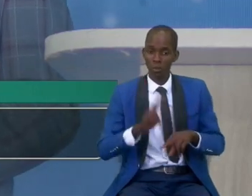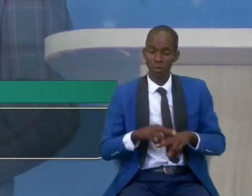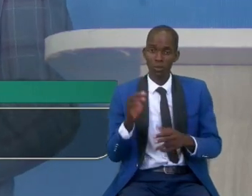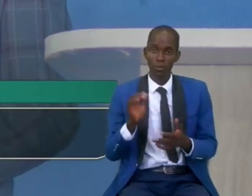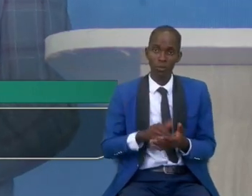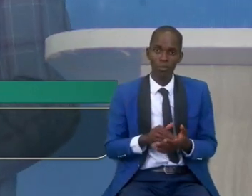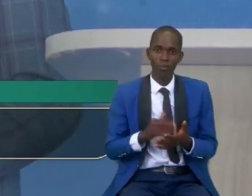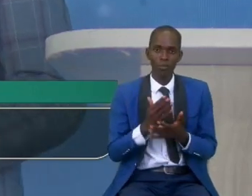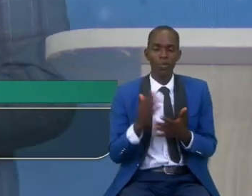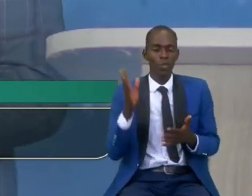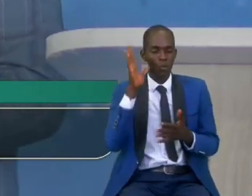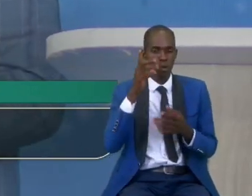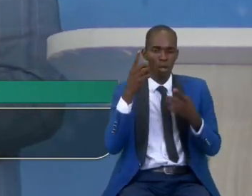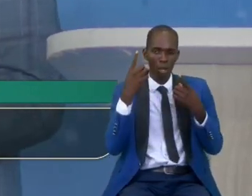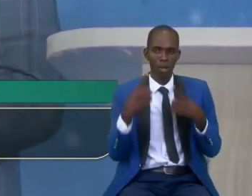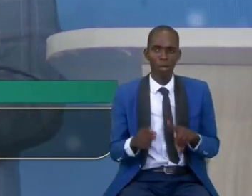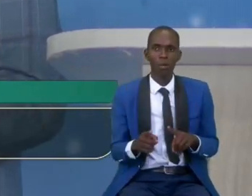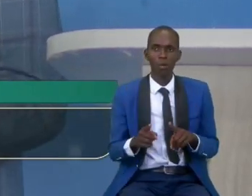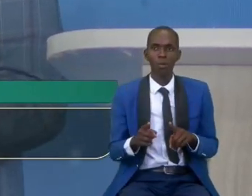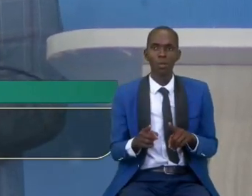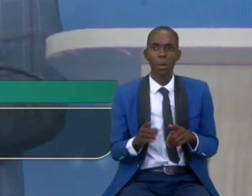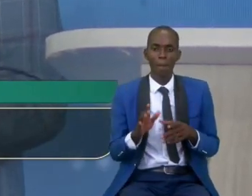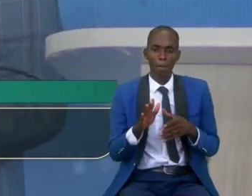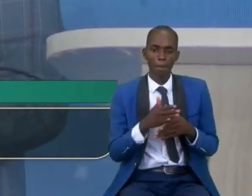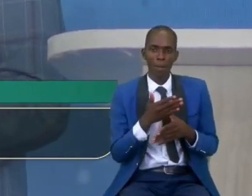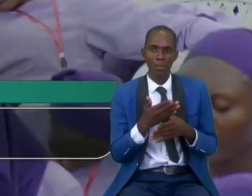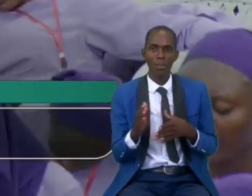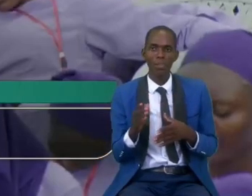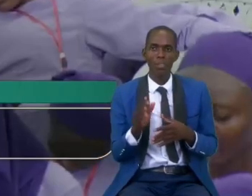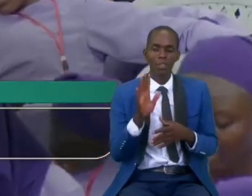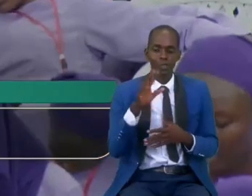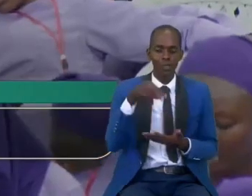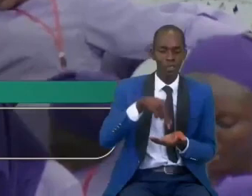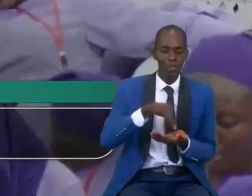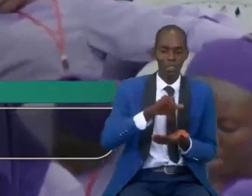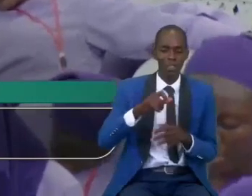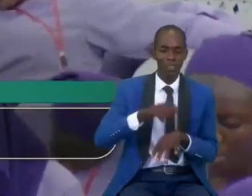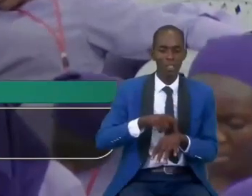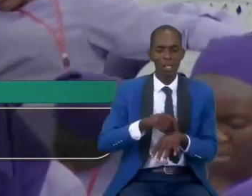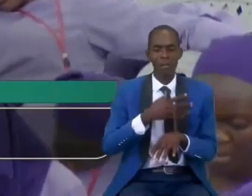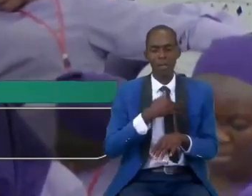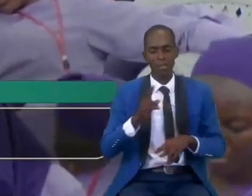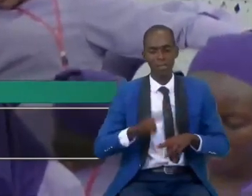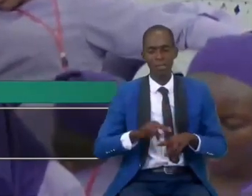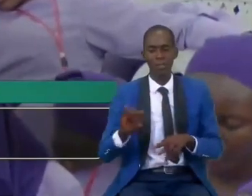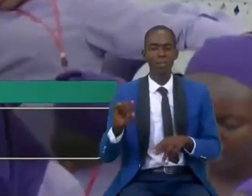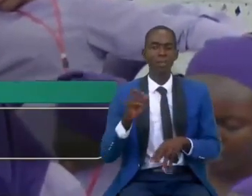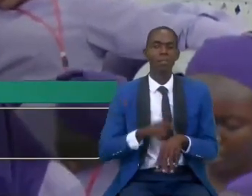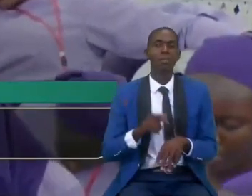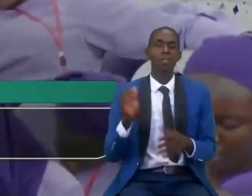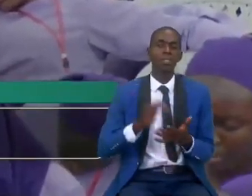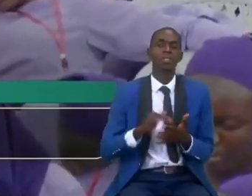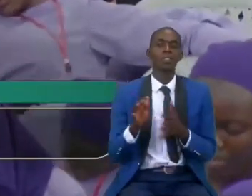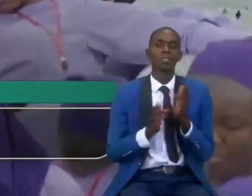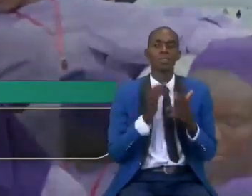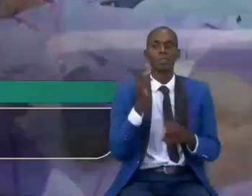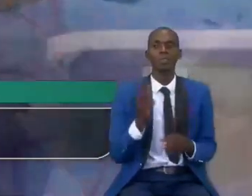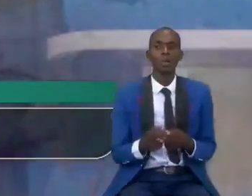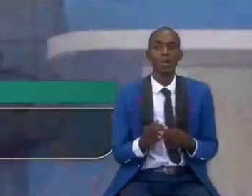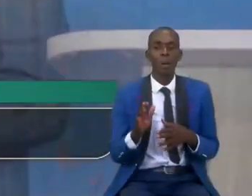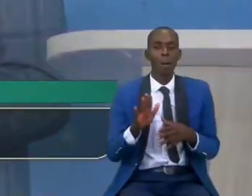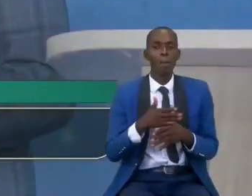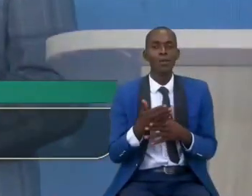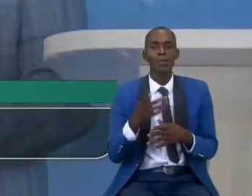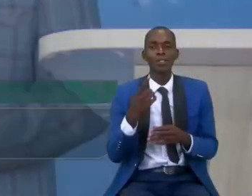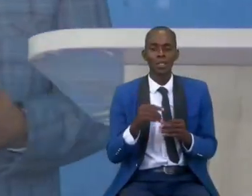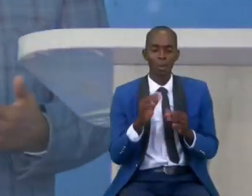the standing up and the sitting down. Amen. Between the prayer and the final amen, something will